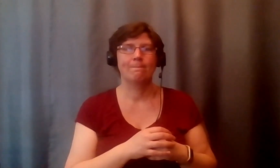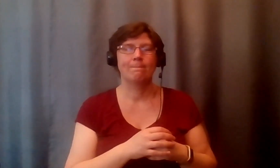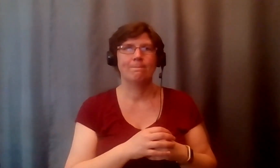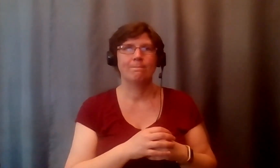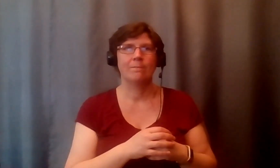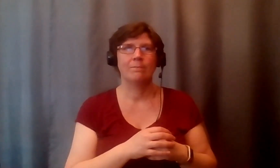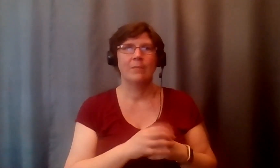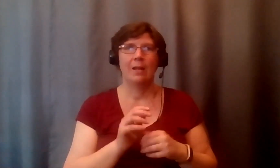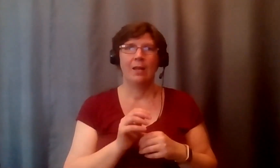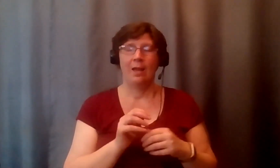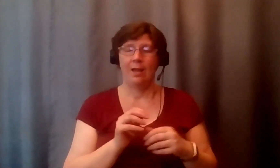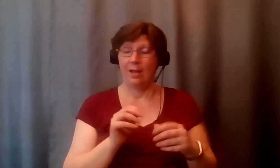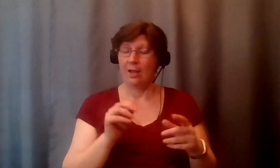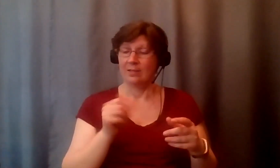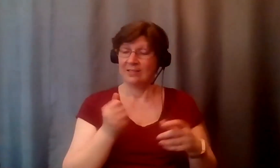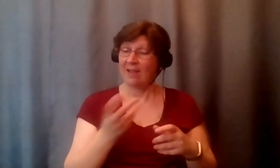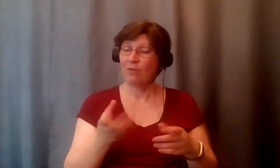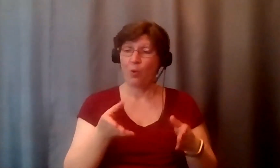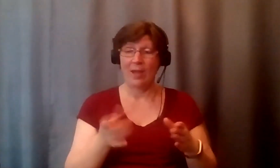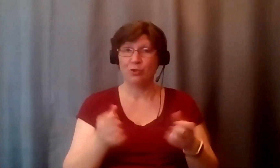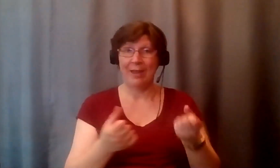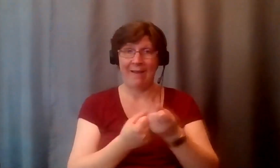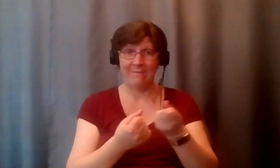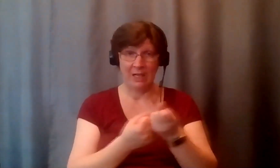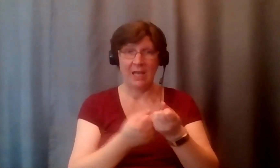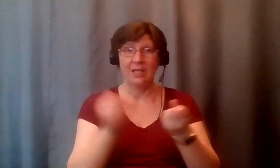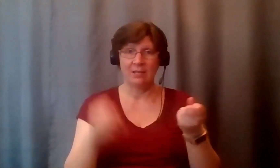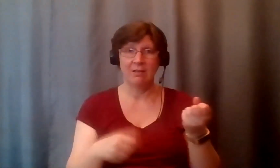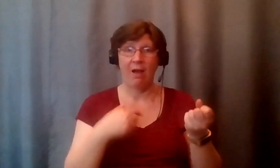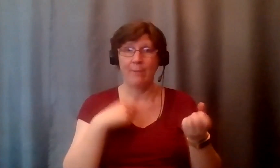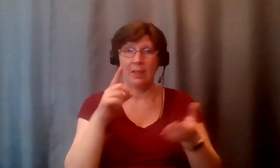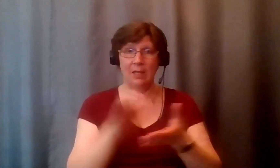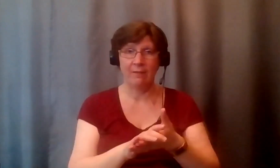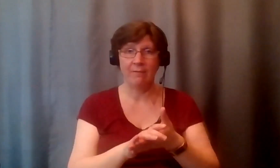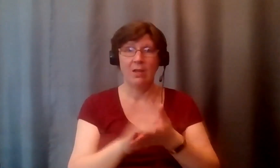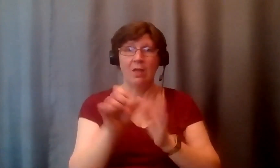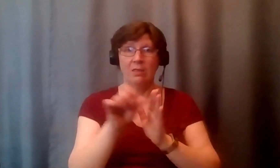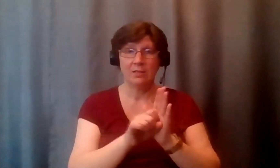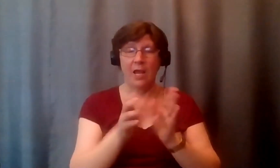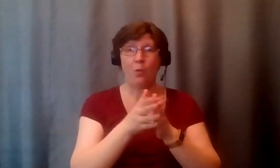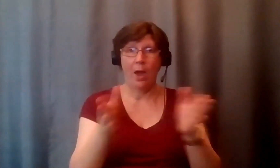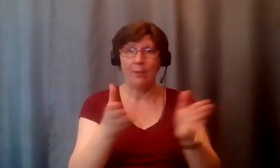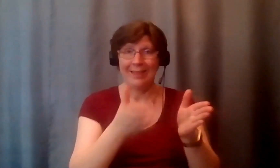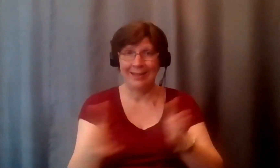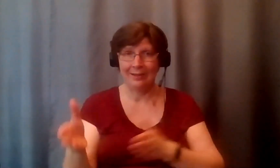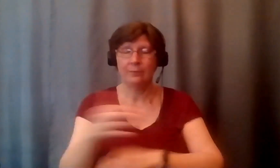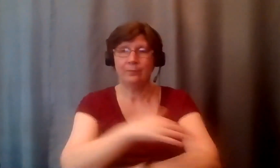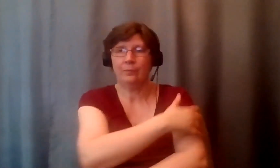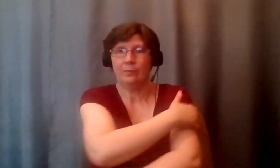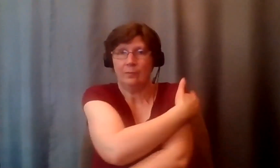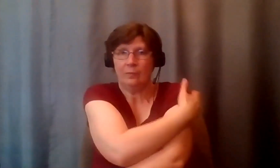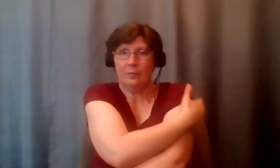Yeah, and there's several ways to advocate. I believe the statewide plan, the